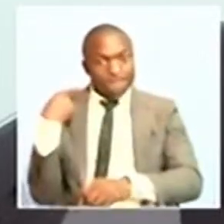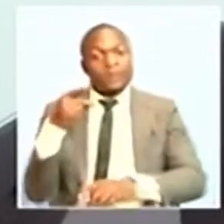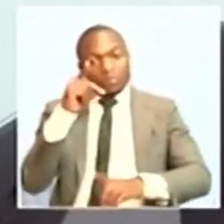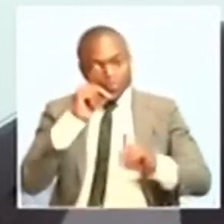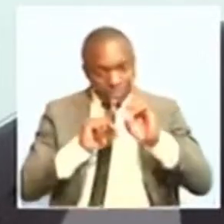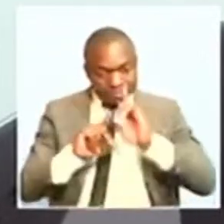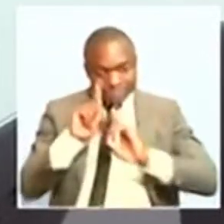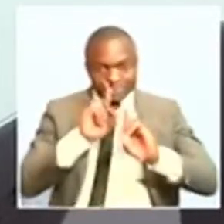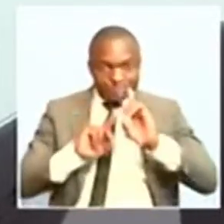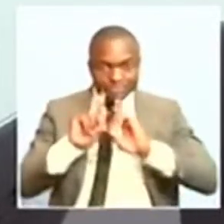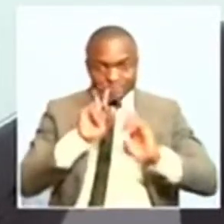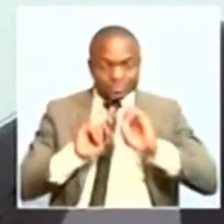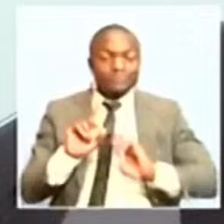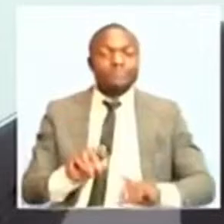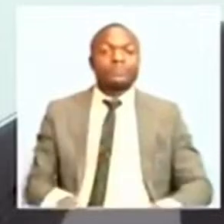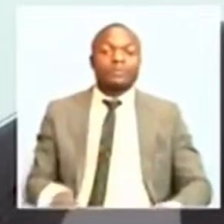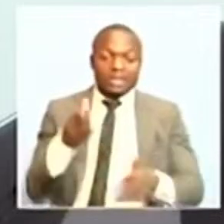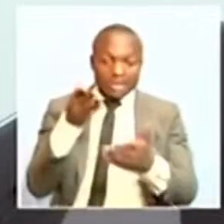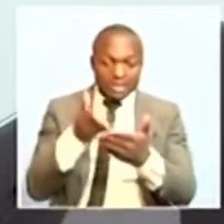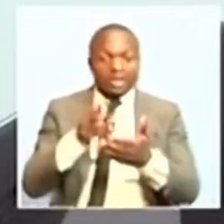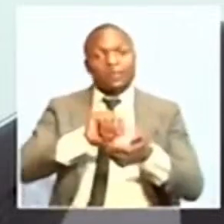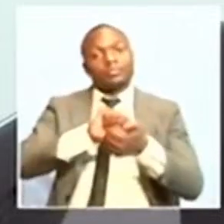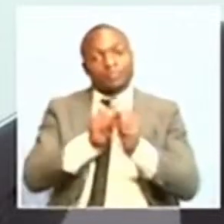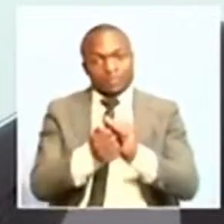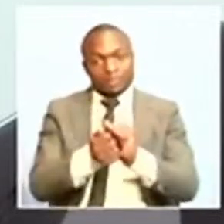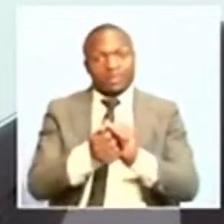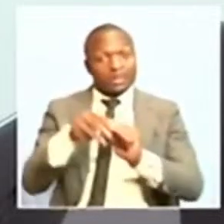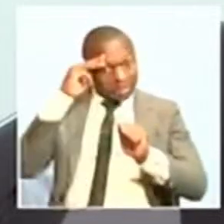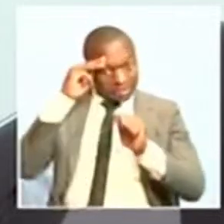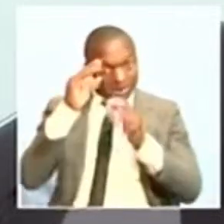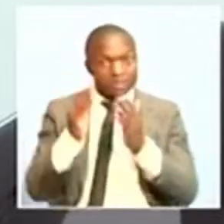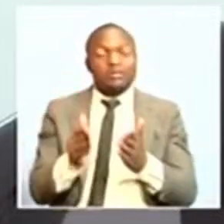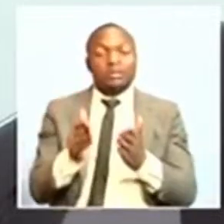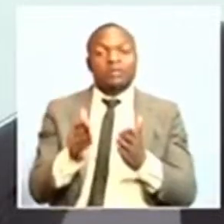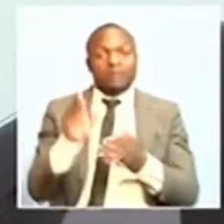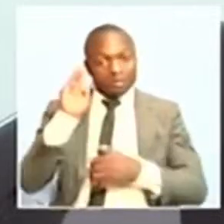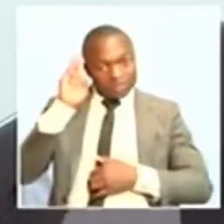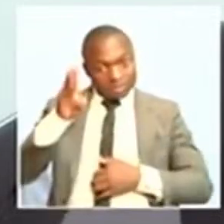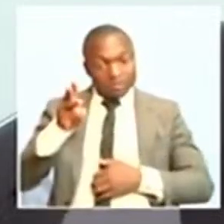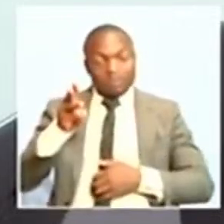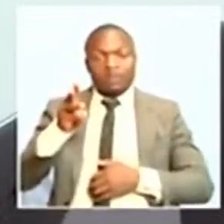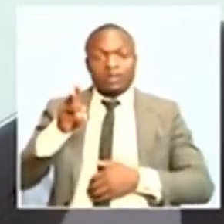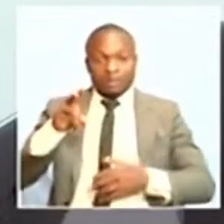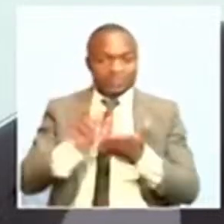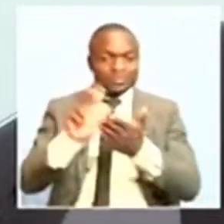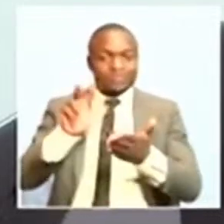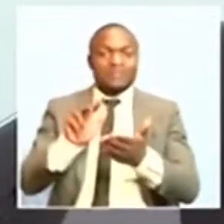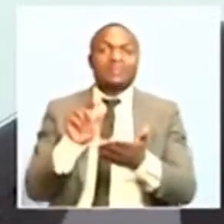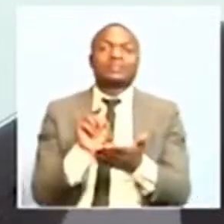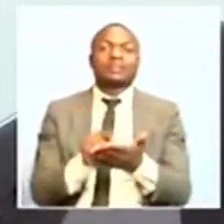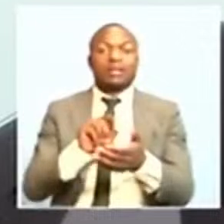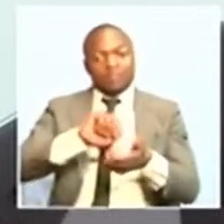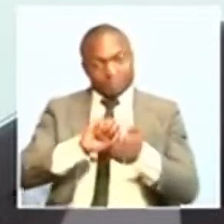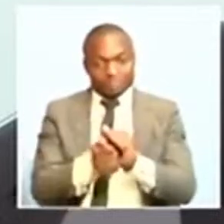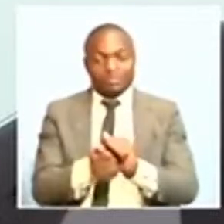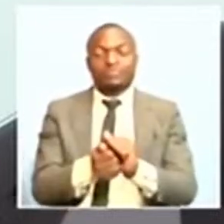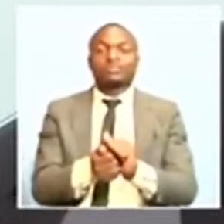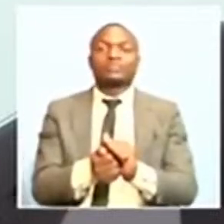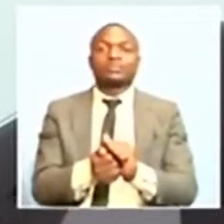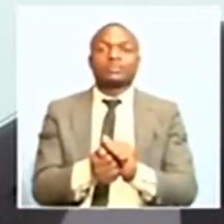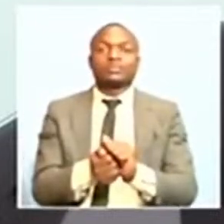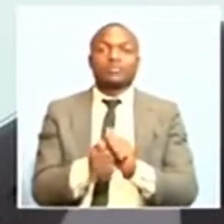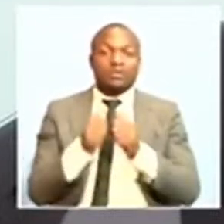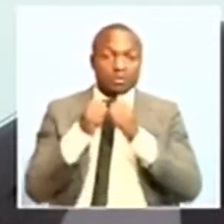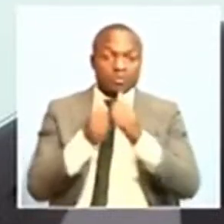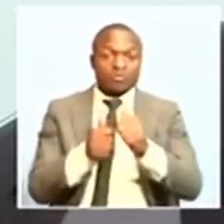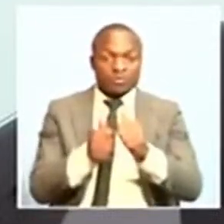scrutinize this amendment, as a minister will effect this amendment based on the